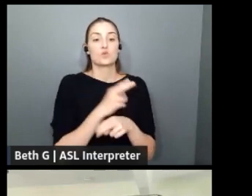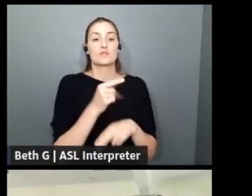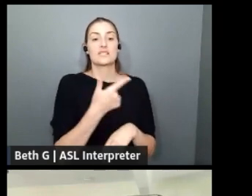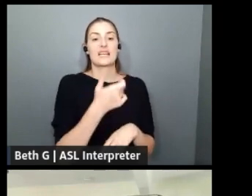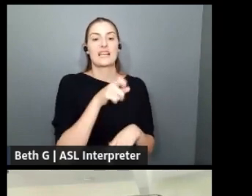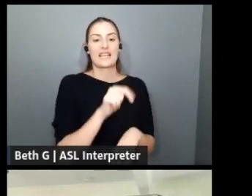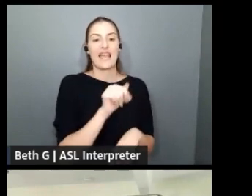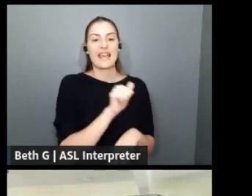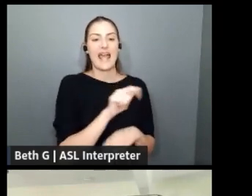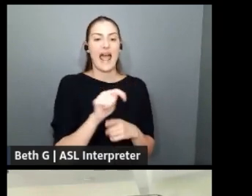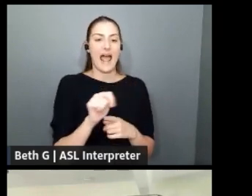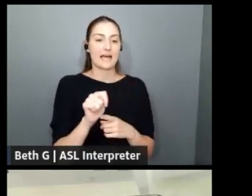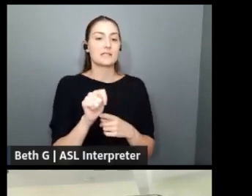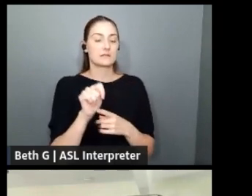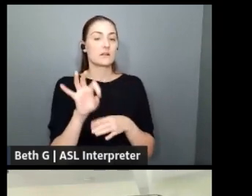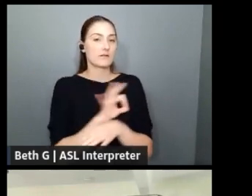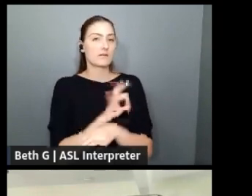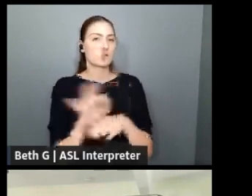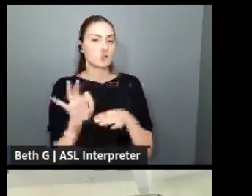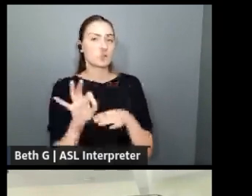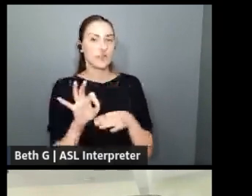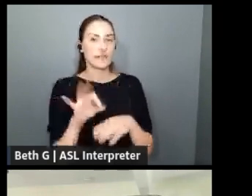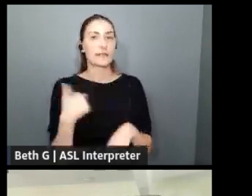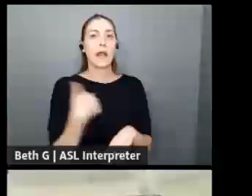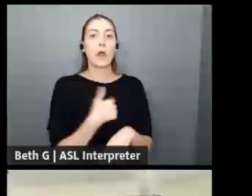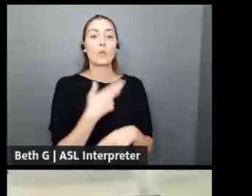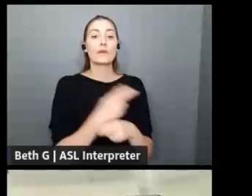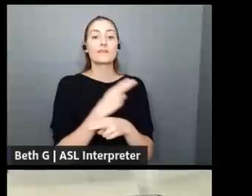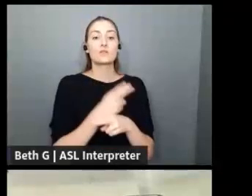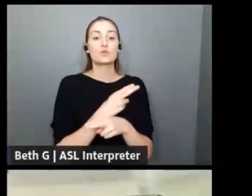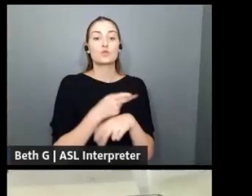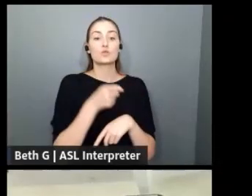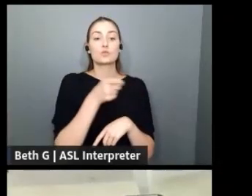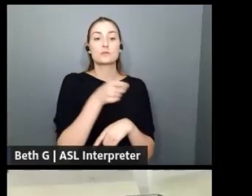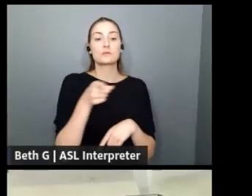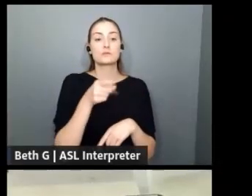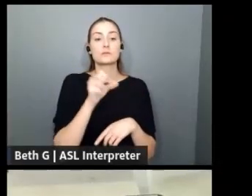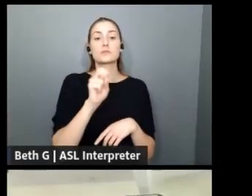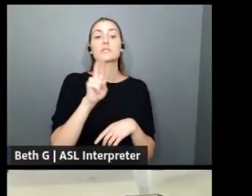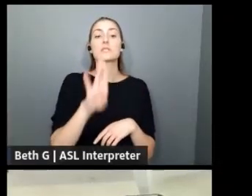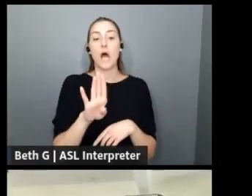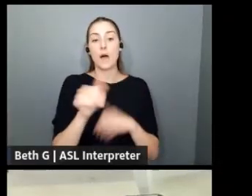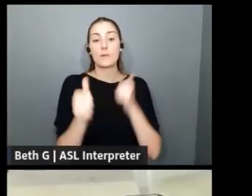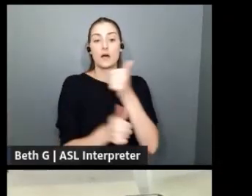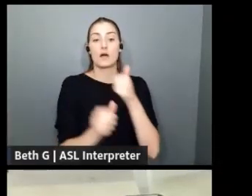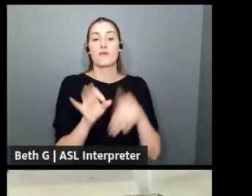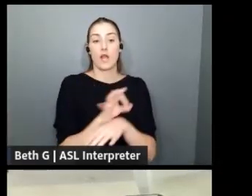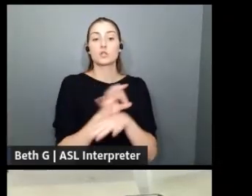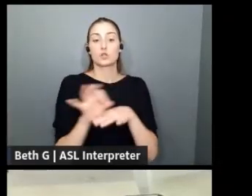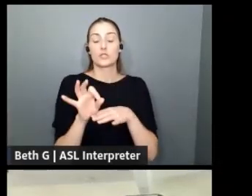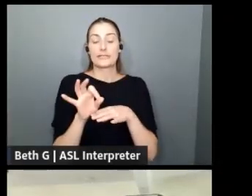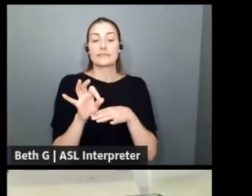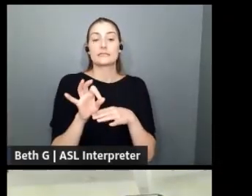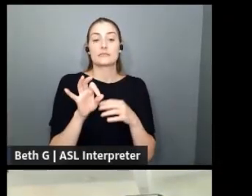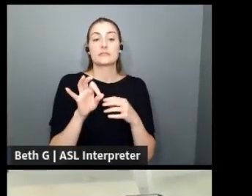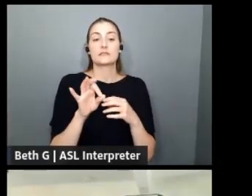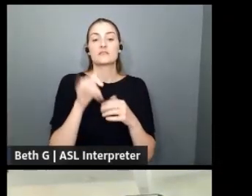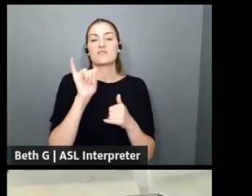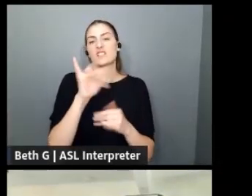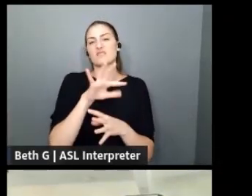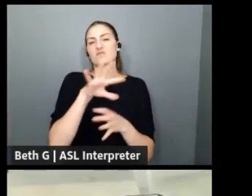function, and we've used the sub-intrinsic function within getAt, which is also a new capability as part of the